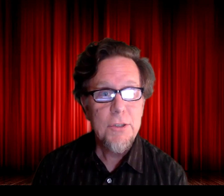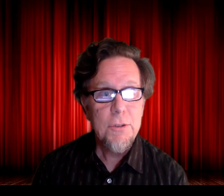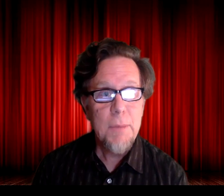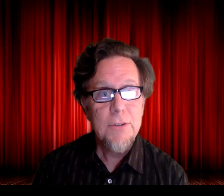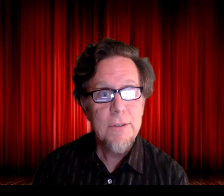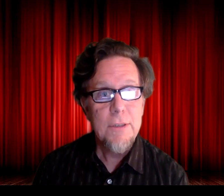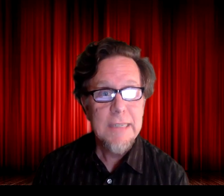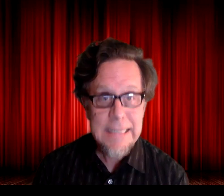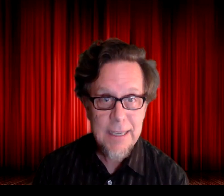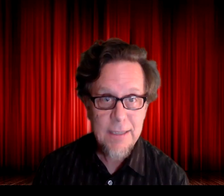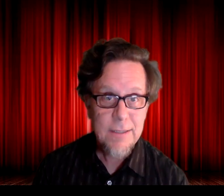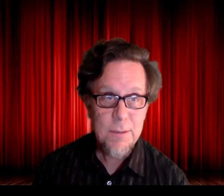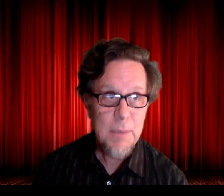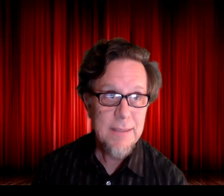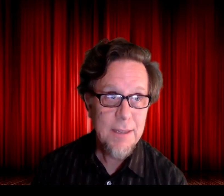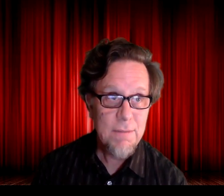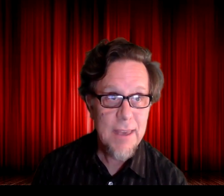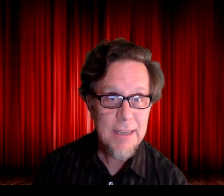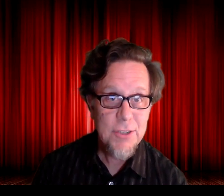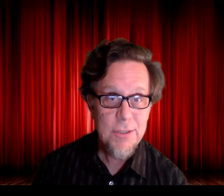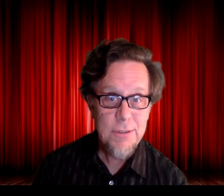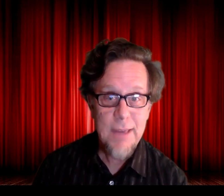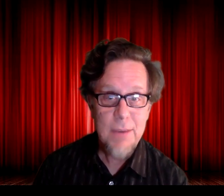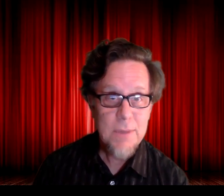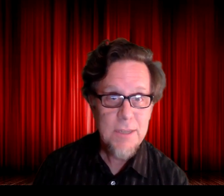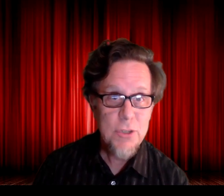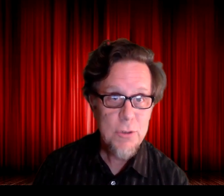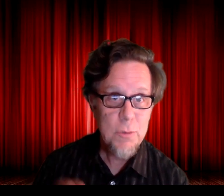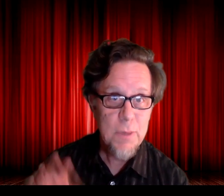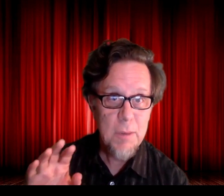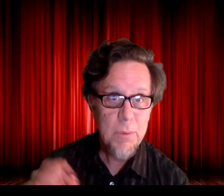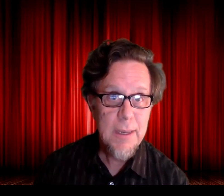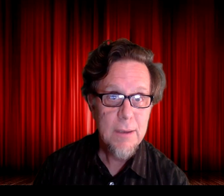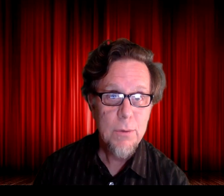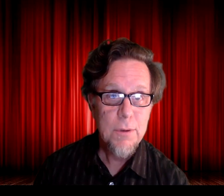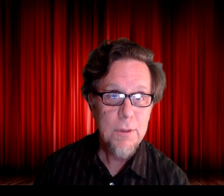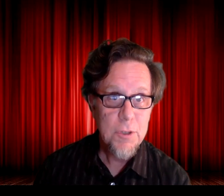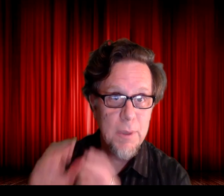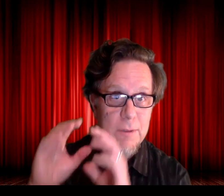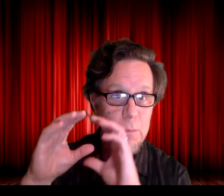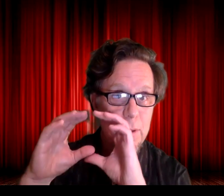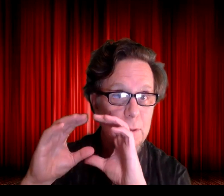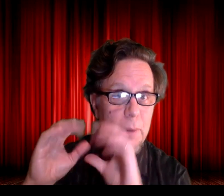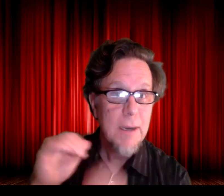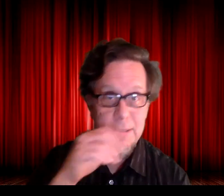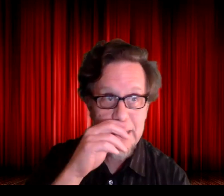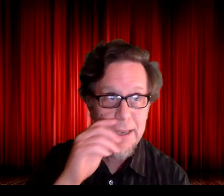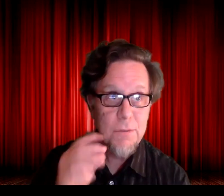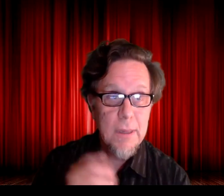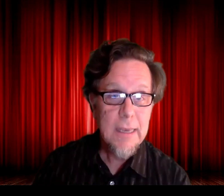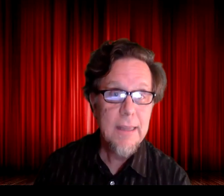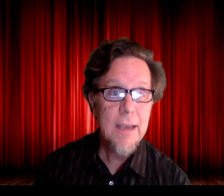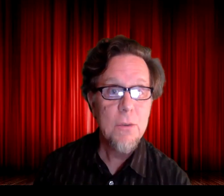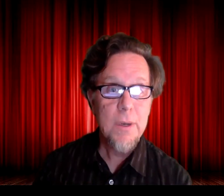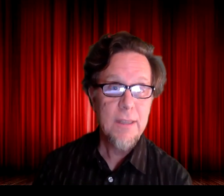I encourage you to make sure that you can see us to the best advantage. To do that, within Zoom, in the upper right-hand corner, there should be a small little box, and